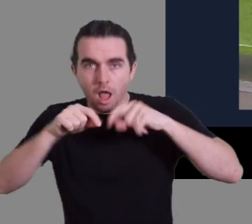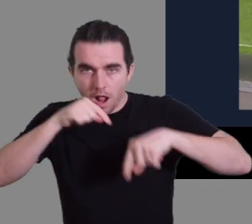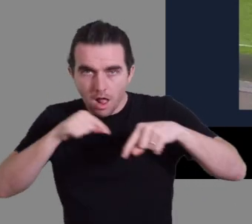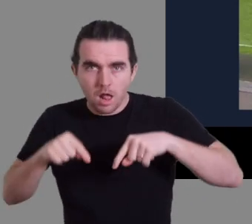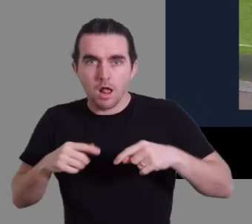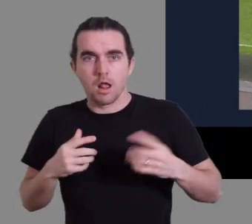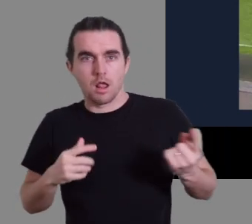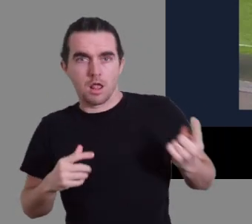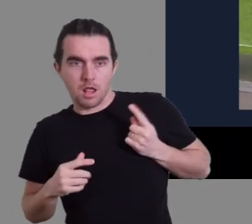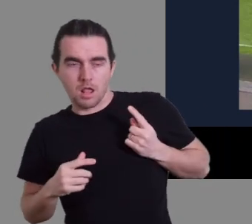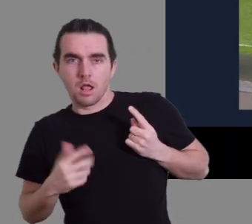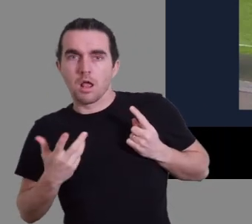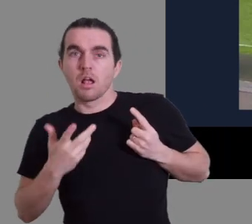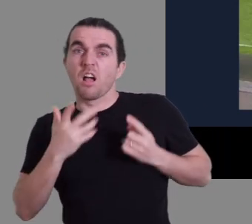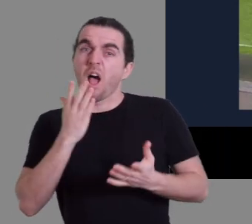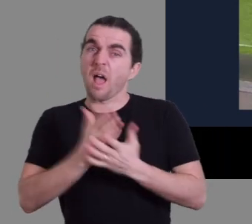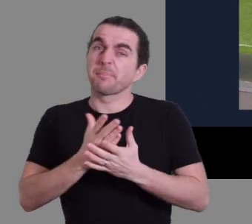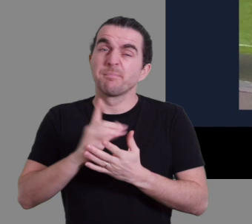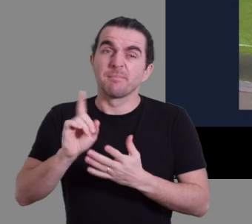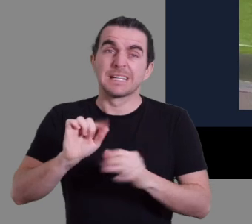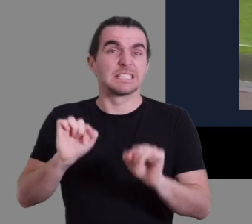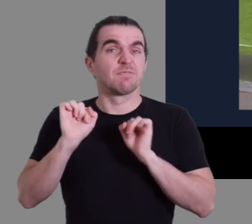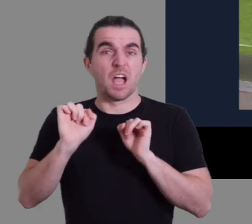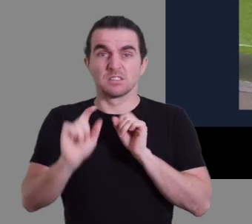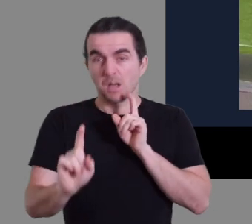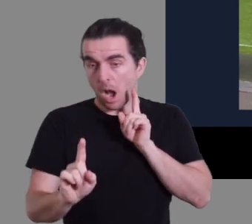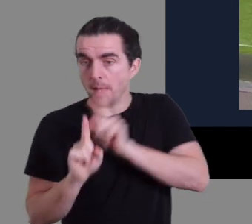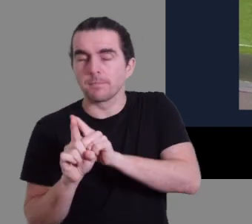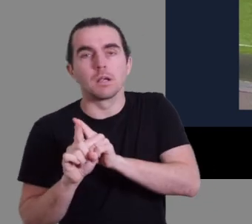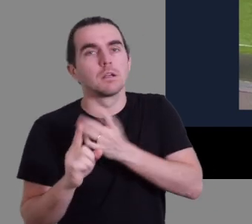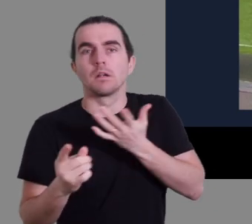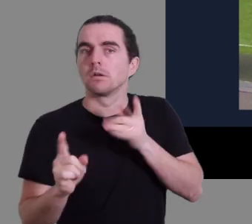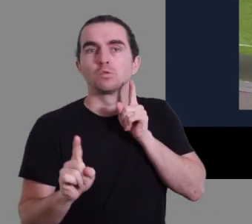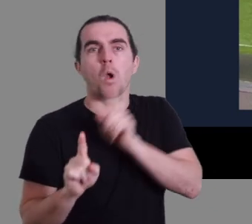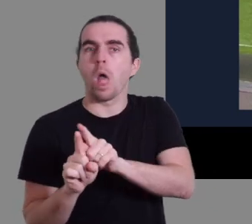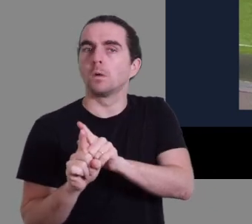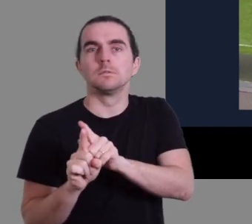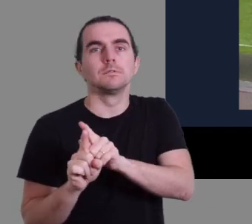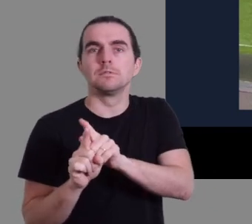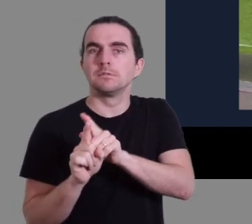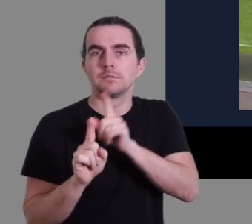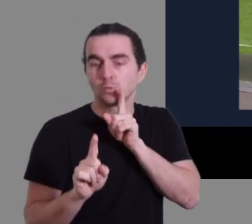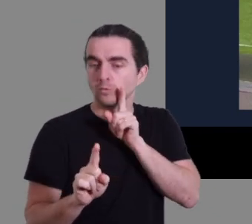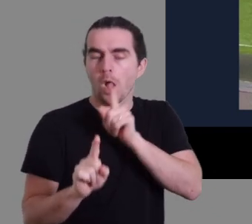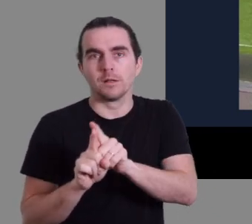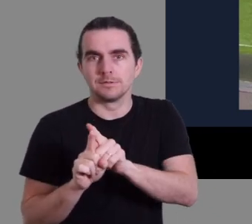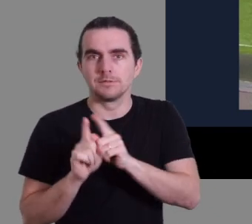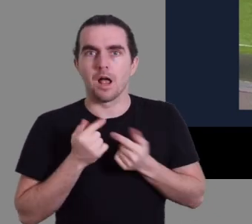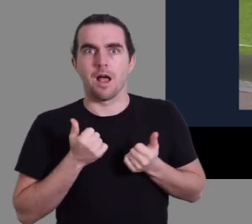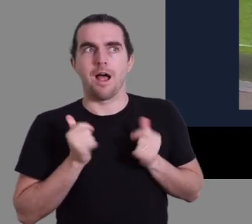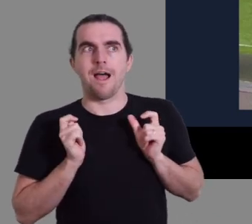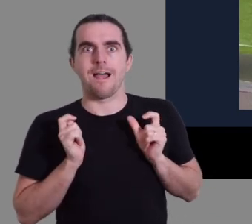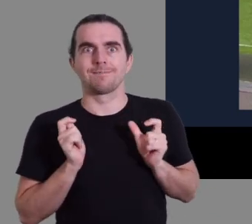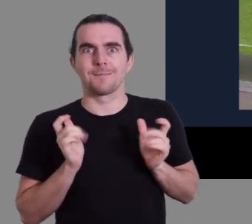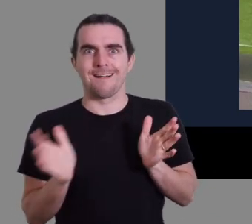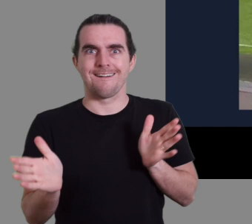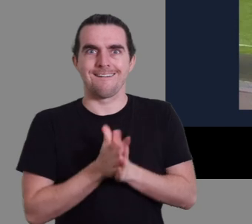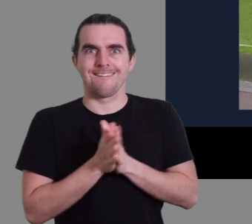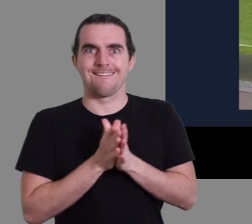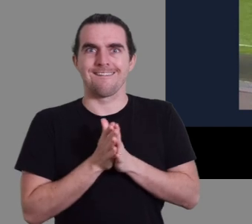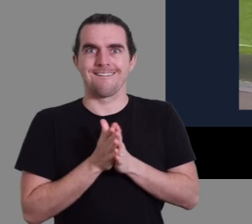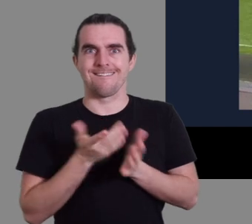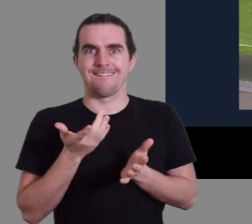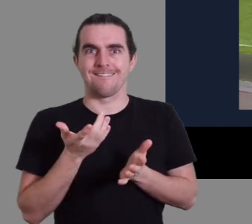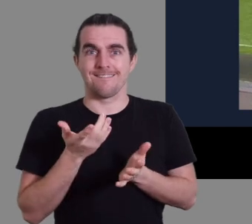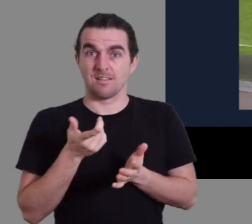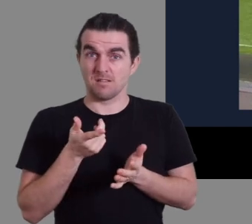in? And if the defender is too close, well, that's a great advantage for the striker to roll him. So